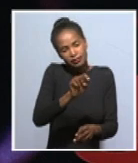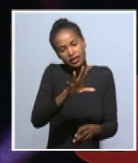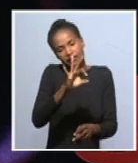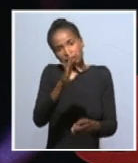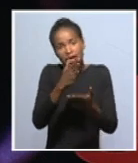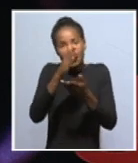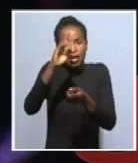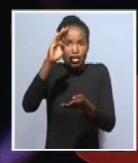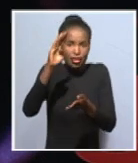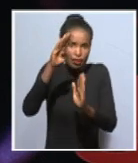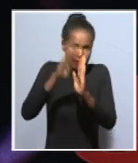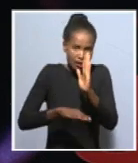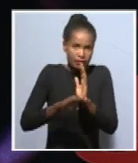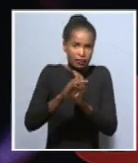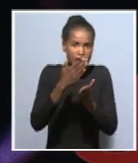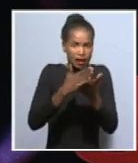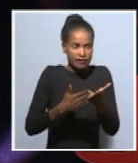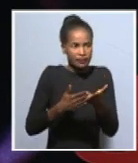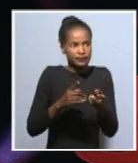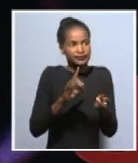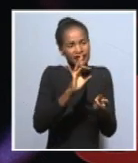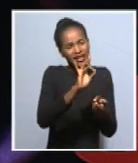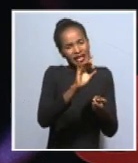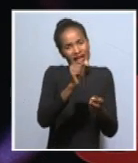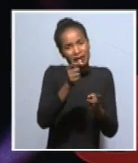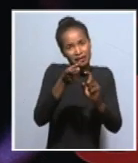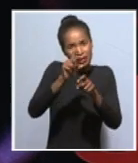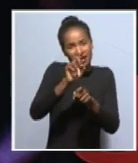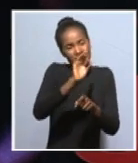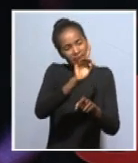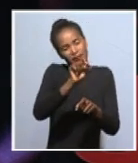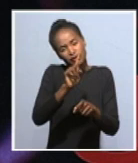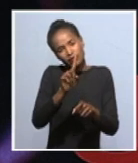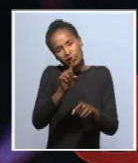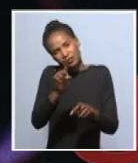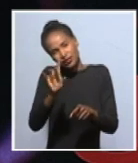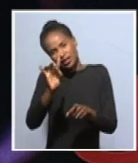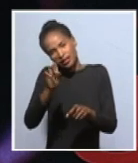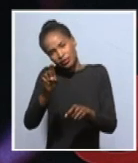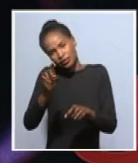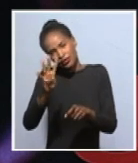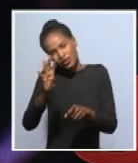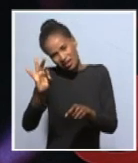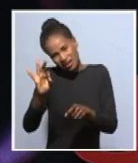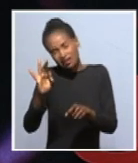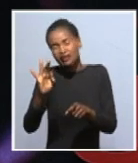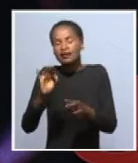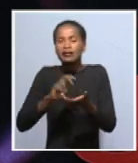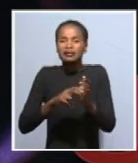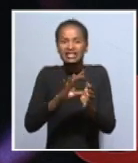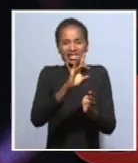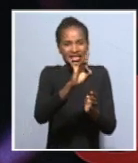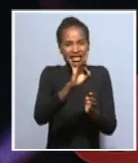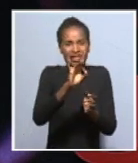0.5%. Any interest rates that is between 8.1% and 8.49%, we made that